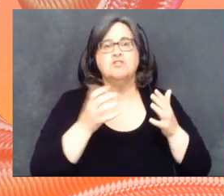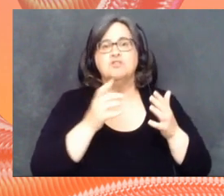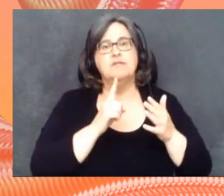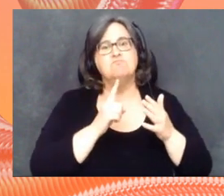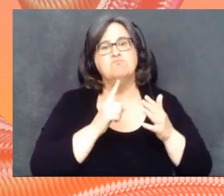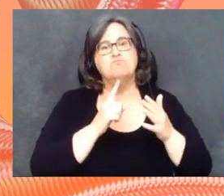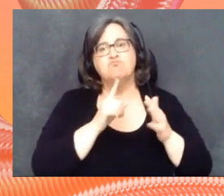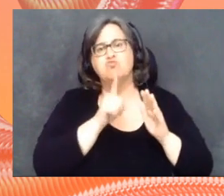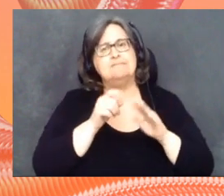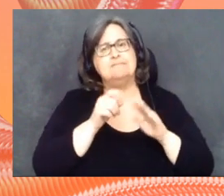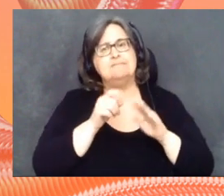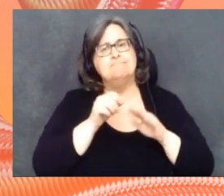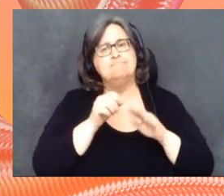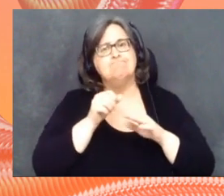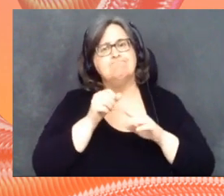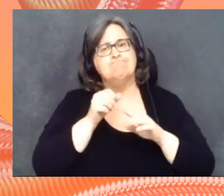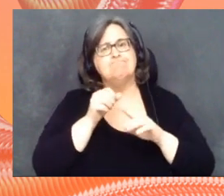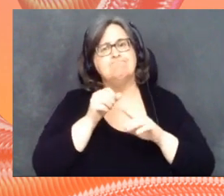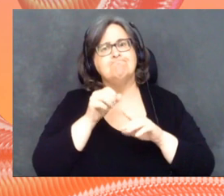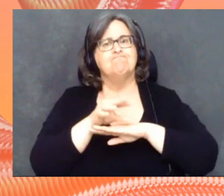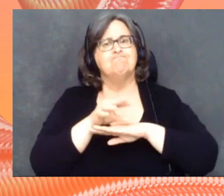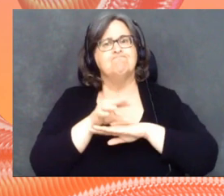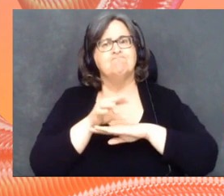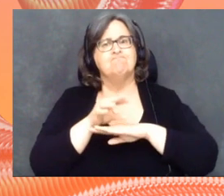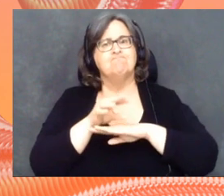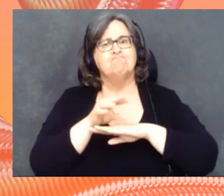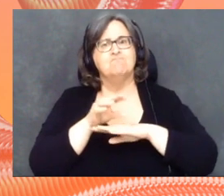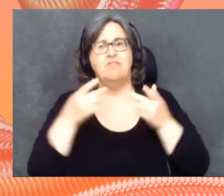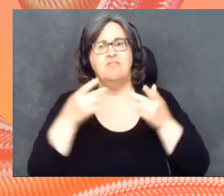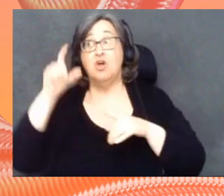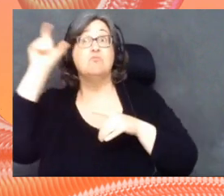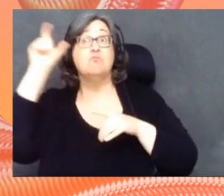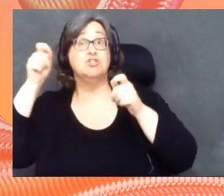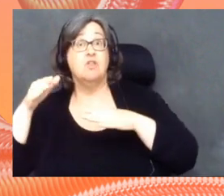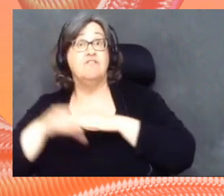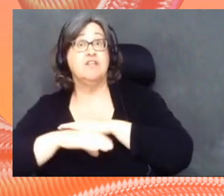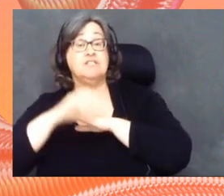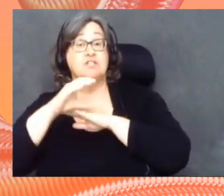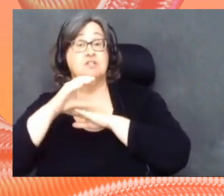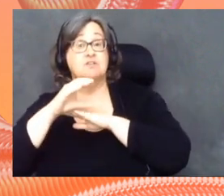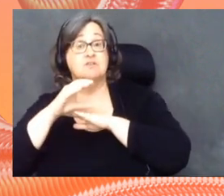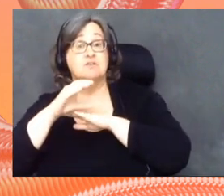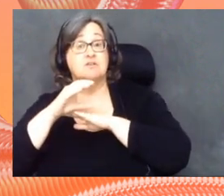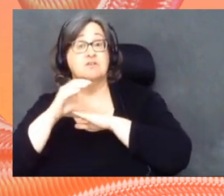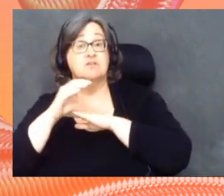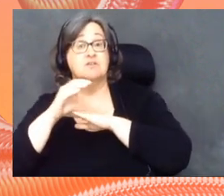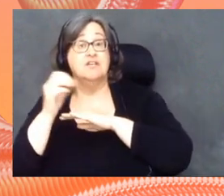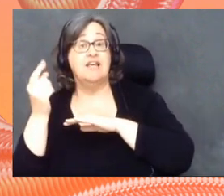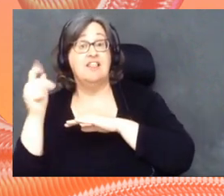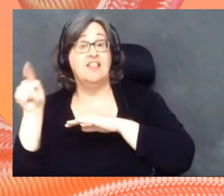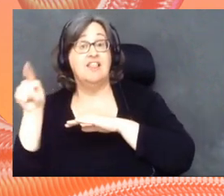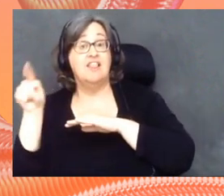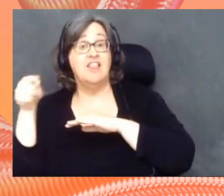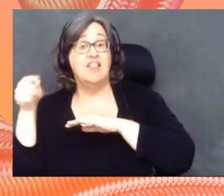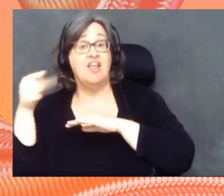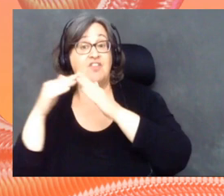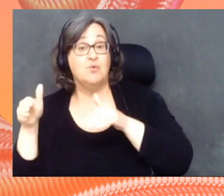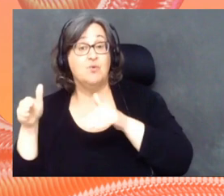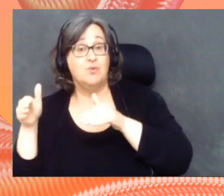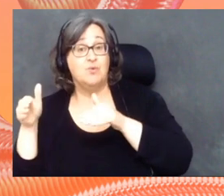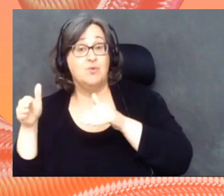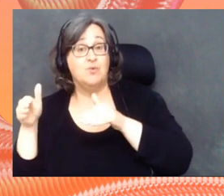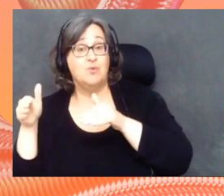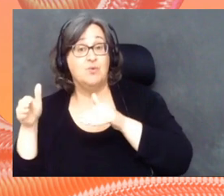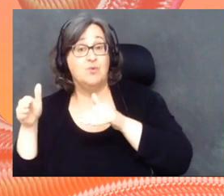doing. So the moon, the ruler of the ascendant, is in the 11th house of groups